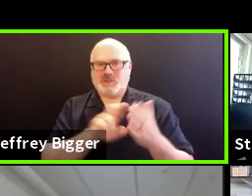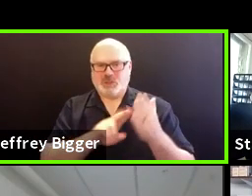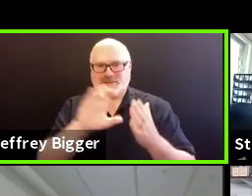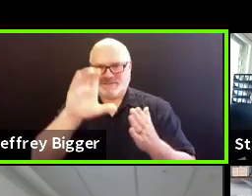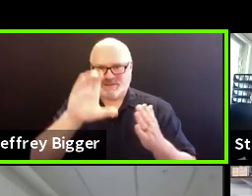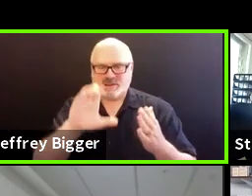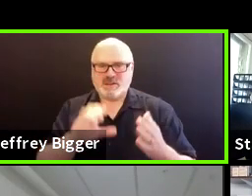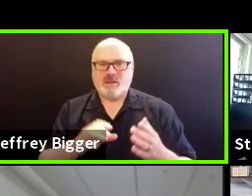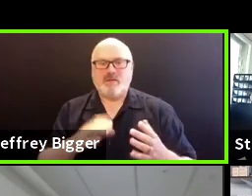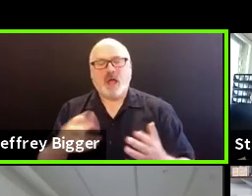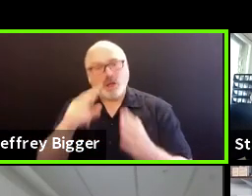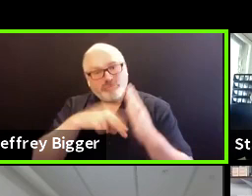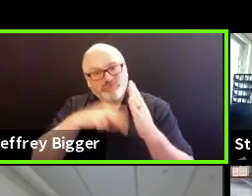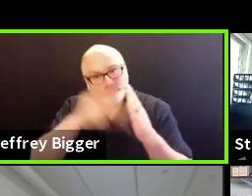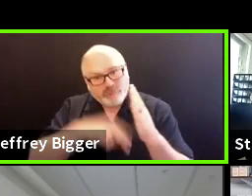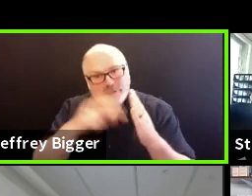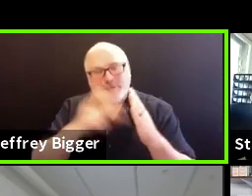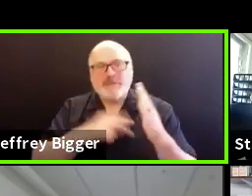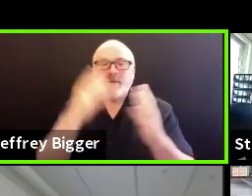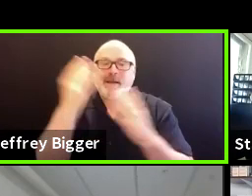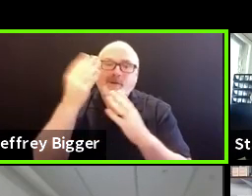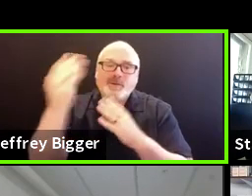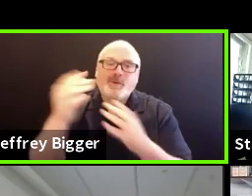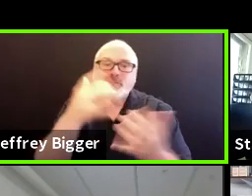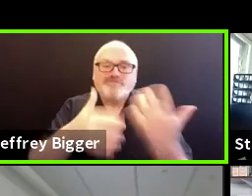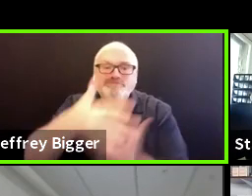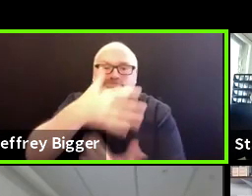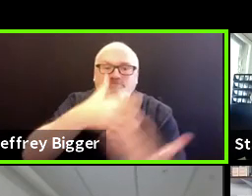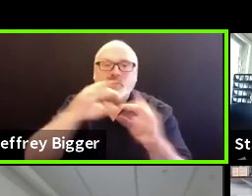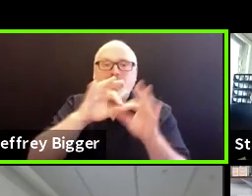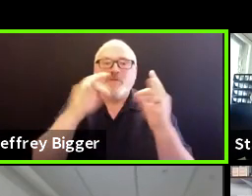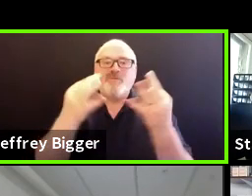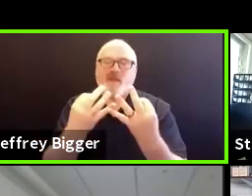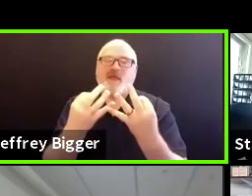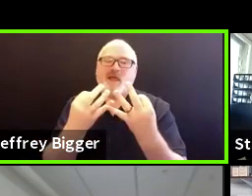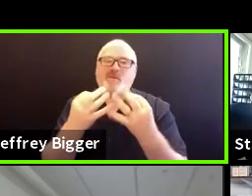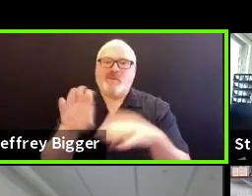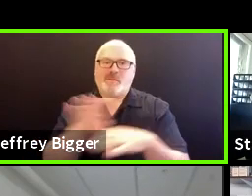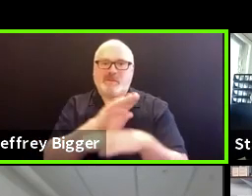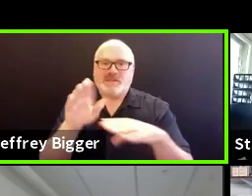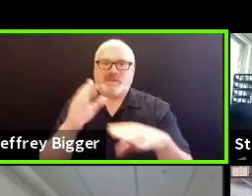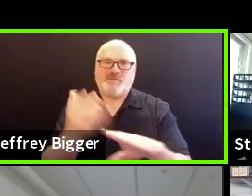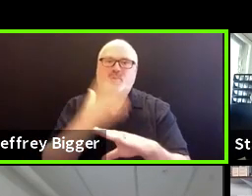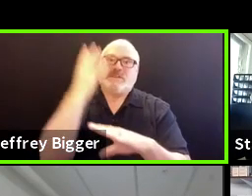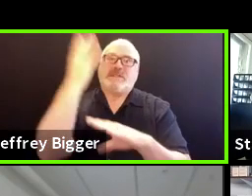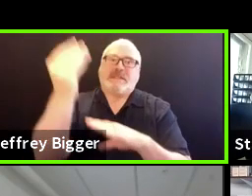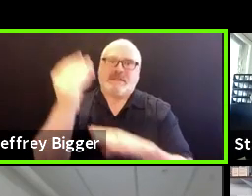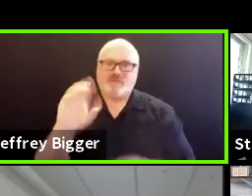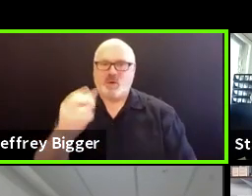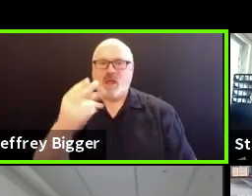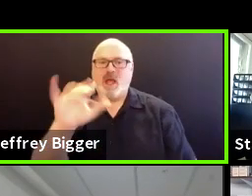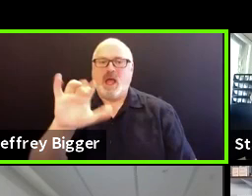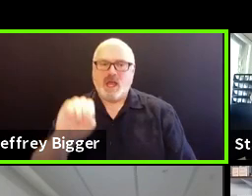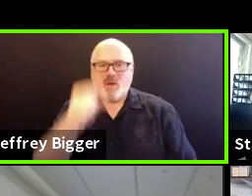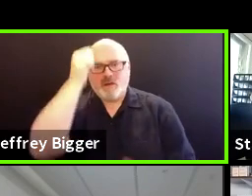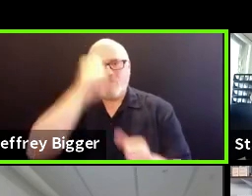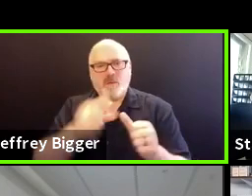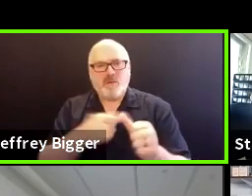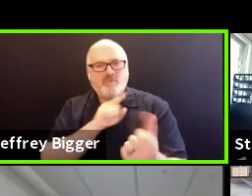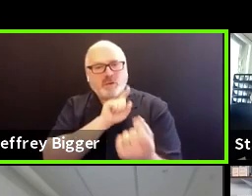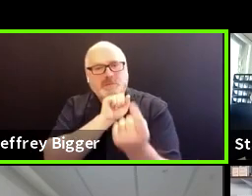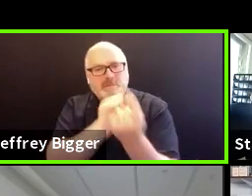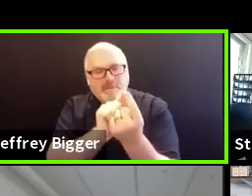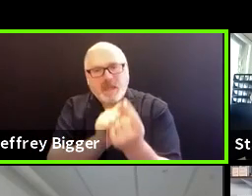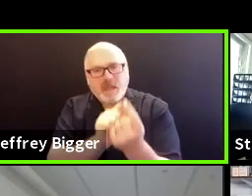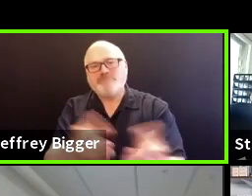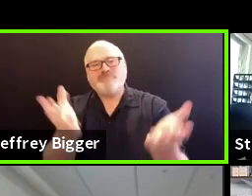leisure reading, outdoor pursuits, and time with family await her this summer before she leaves for Columbus. And I remember when I first met her, we talked about